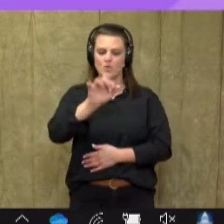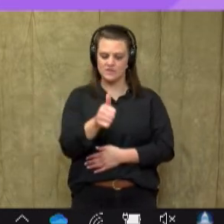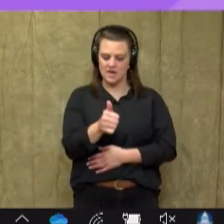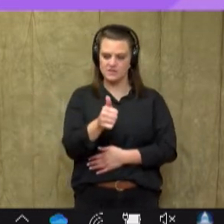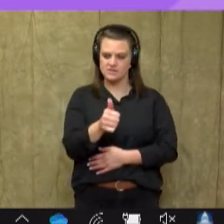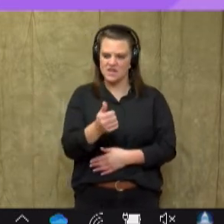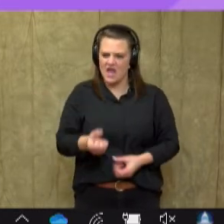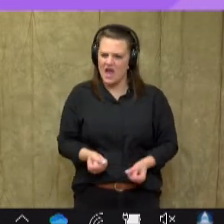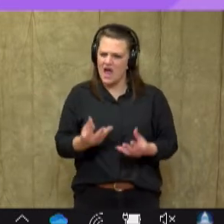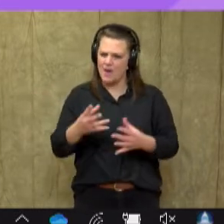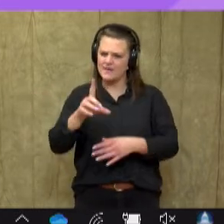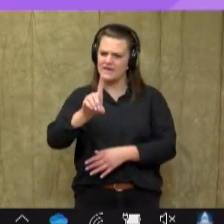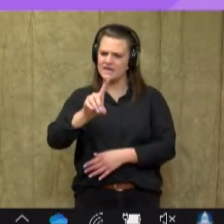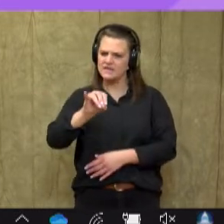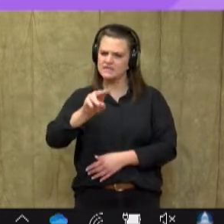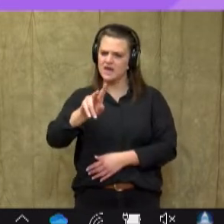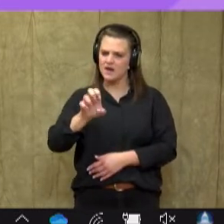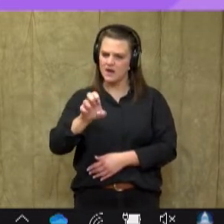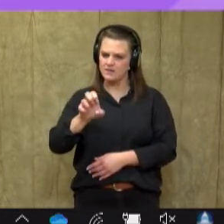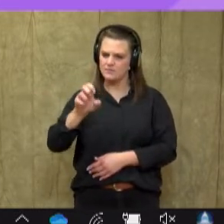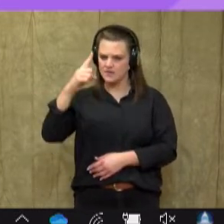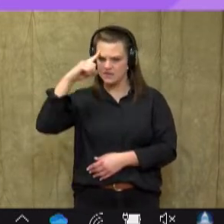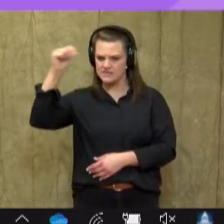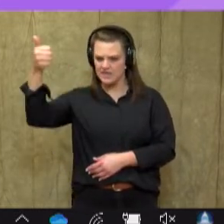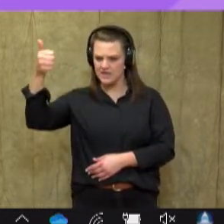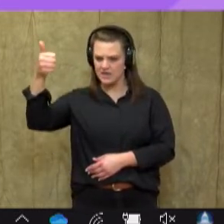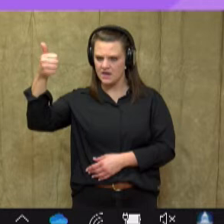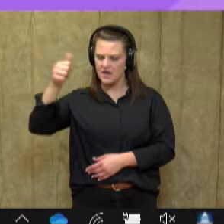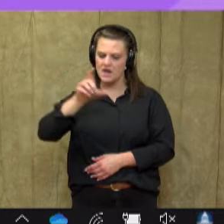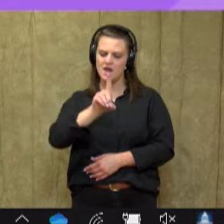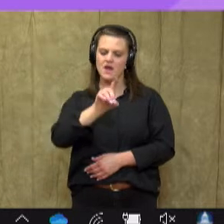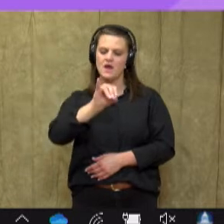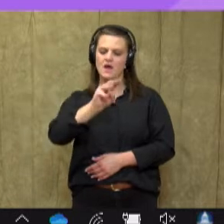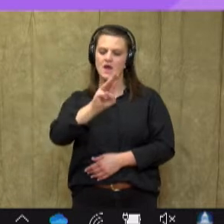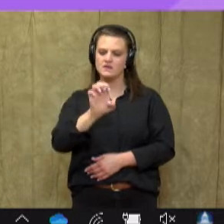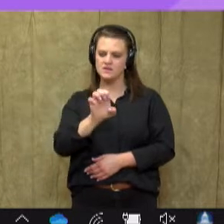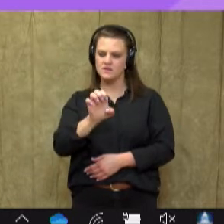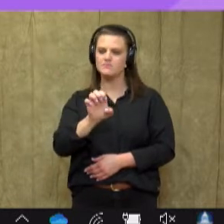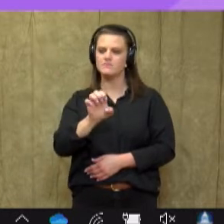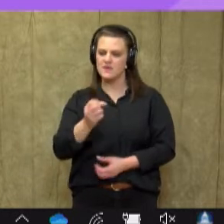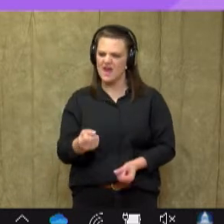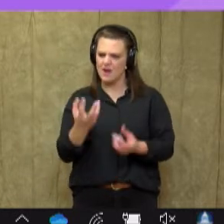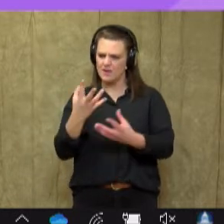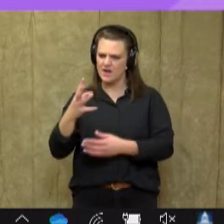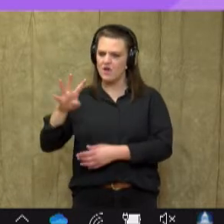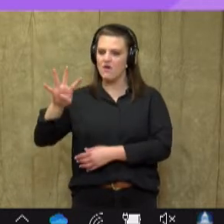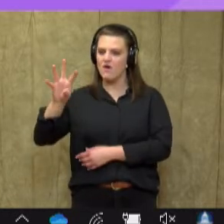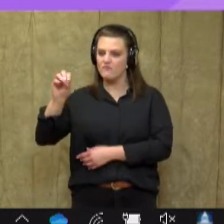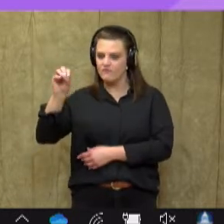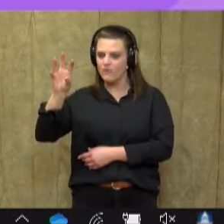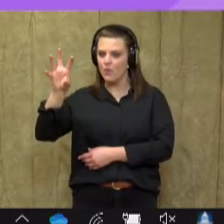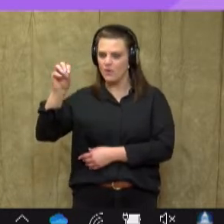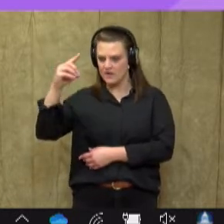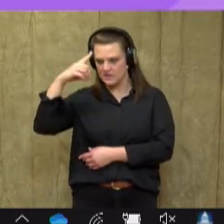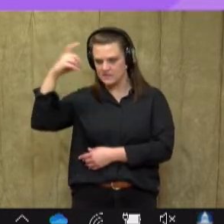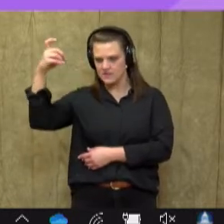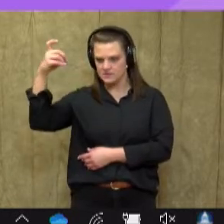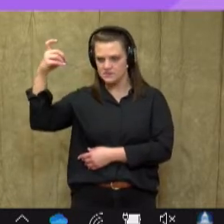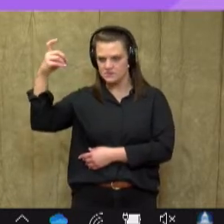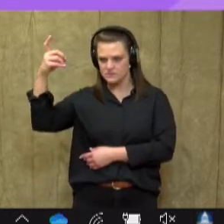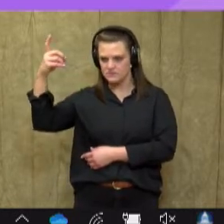many dimes would that be? 40 cents, right? If you had